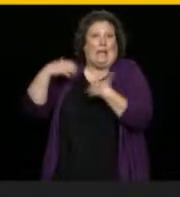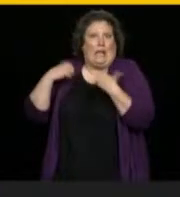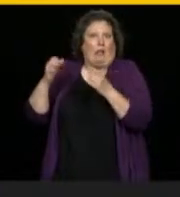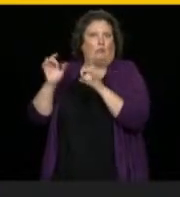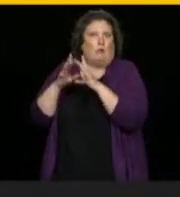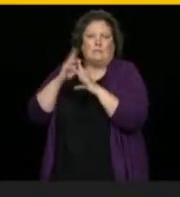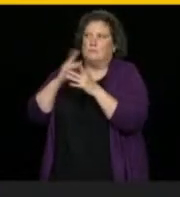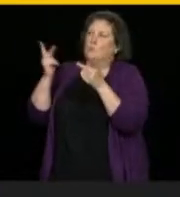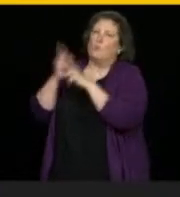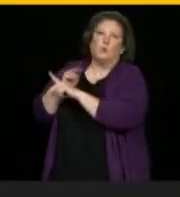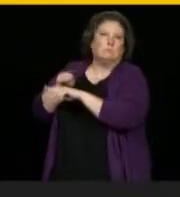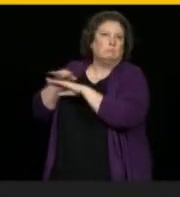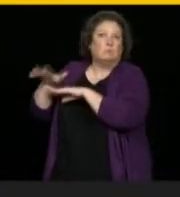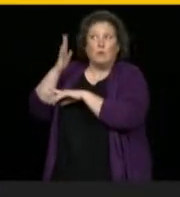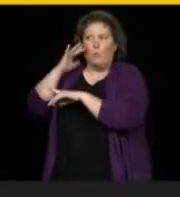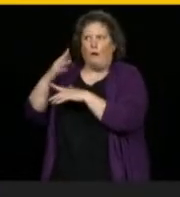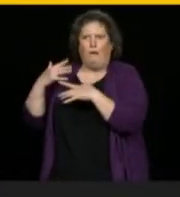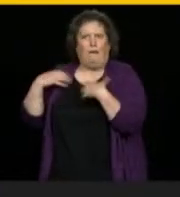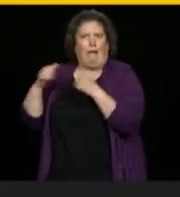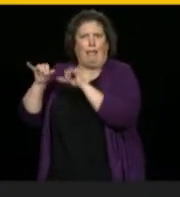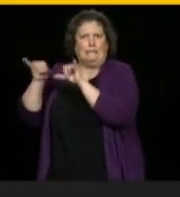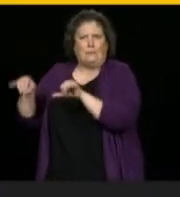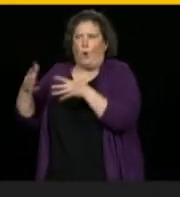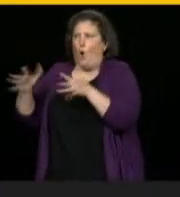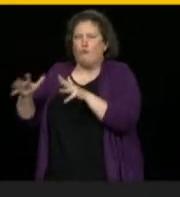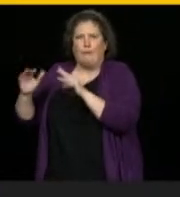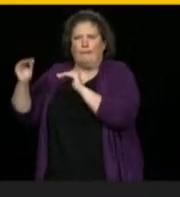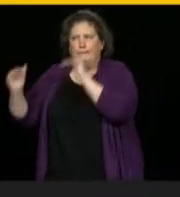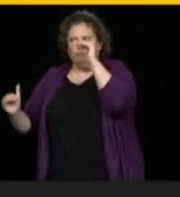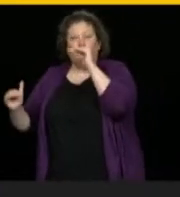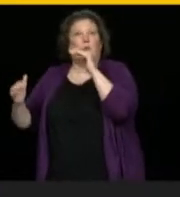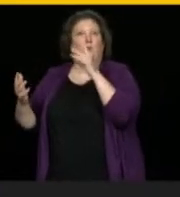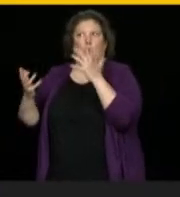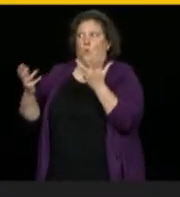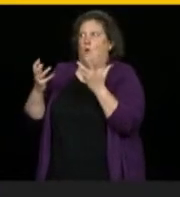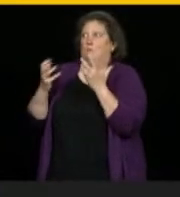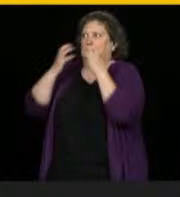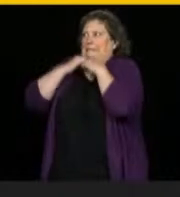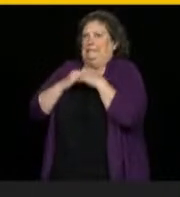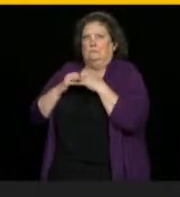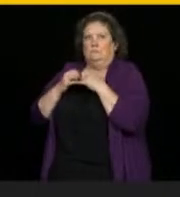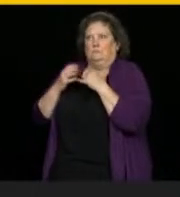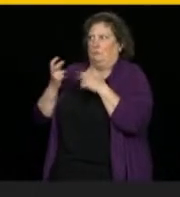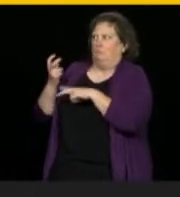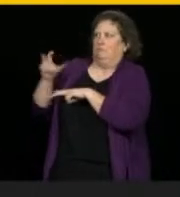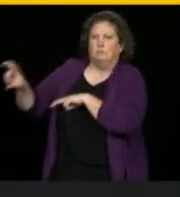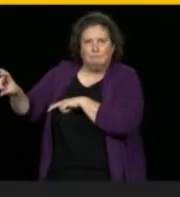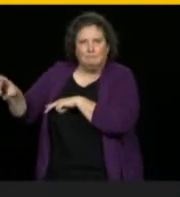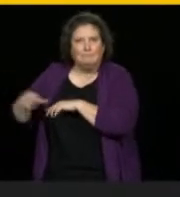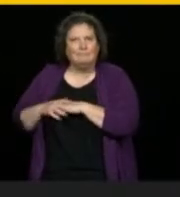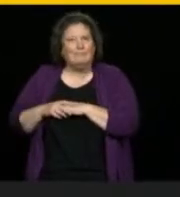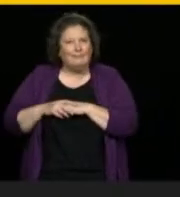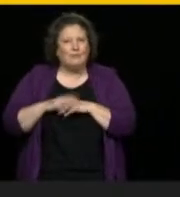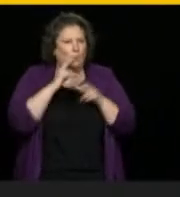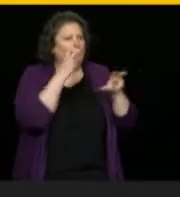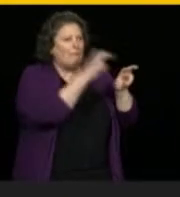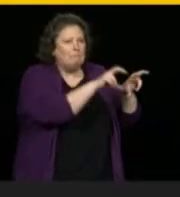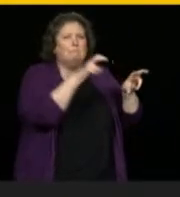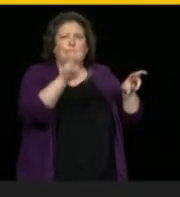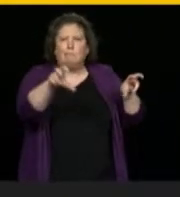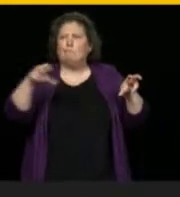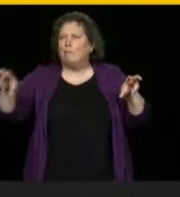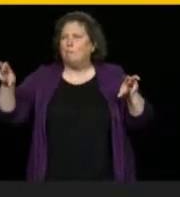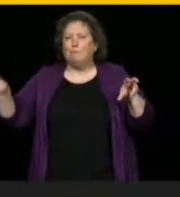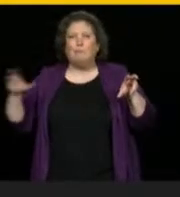supports were extra protected. Throughout this pandemic, even as we sent out support to more than 11